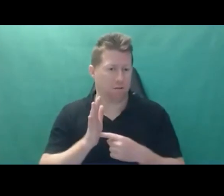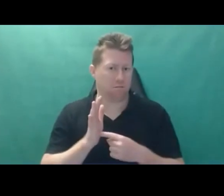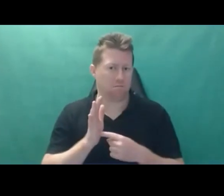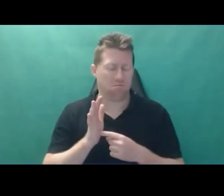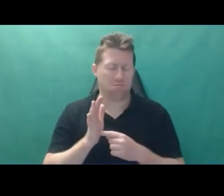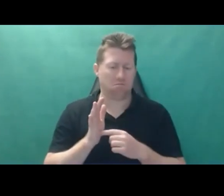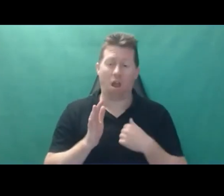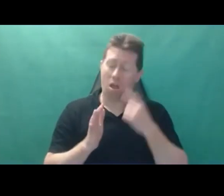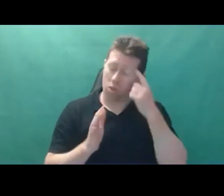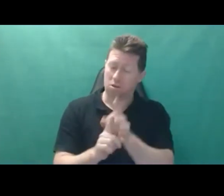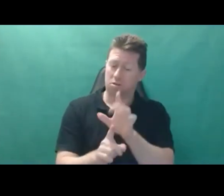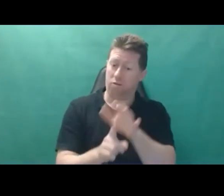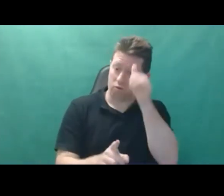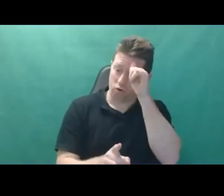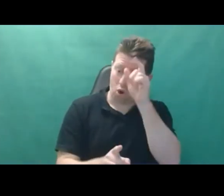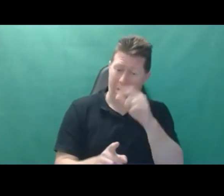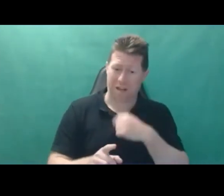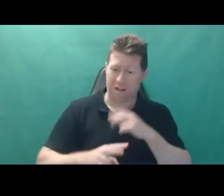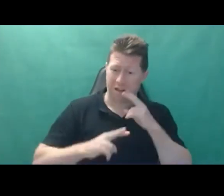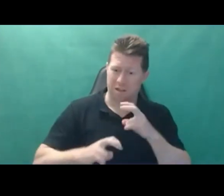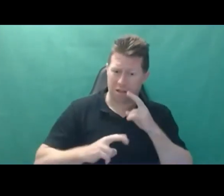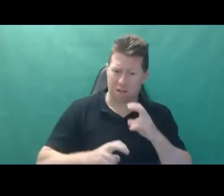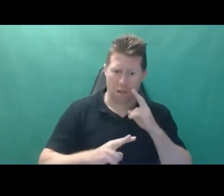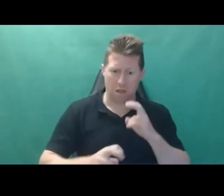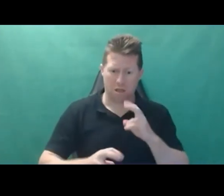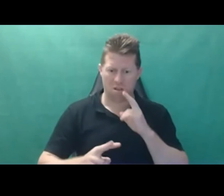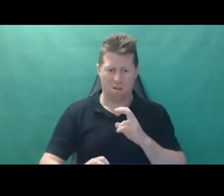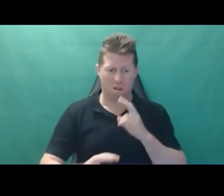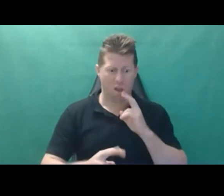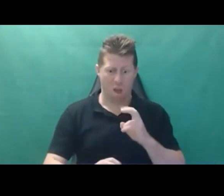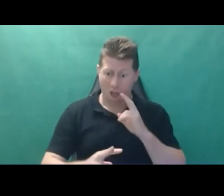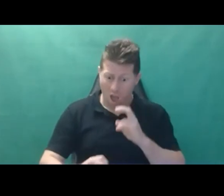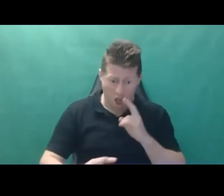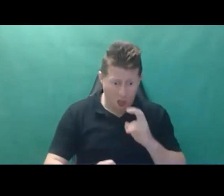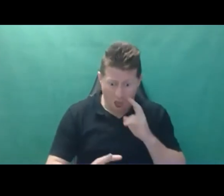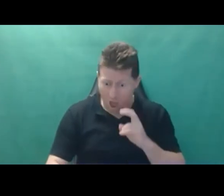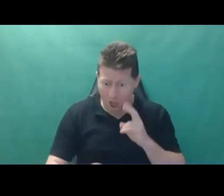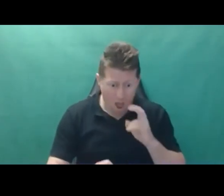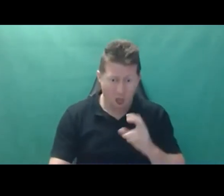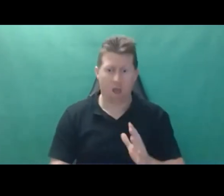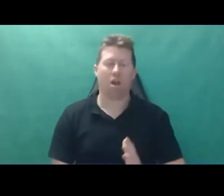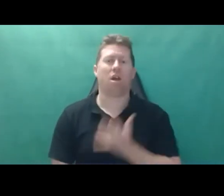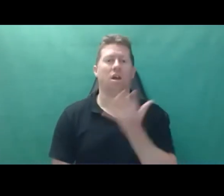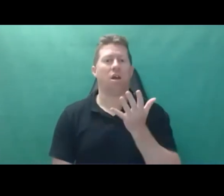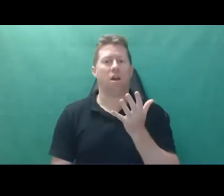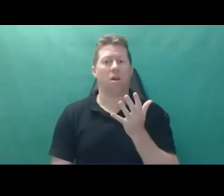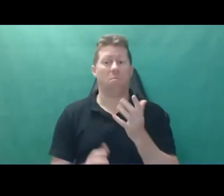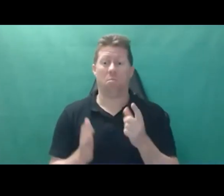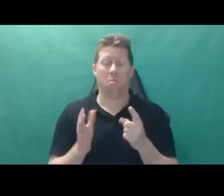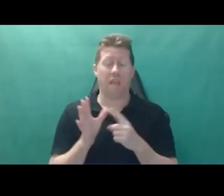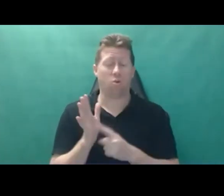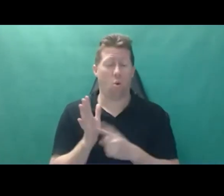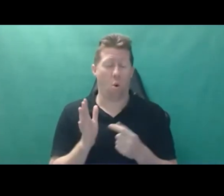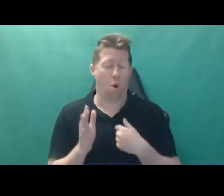discovered that it's incredibly, you can go, you can dig very deep into what it really means. But this is all that I actually said about it